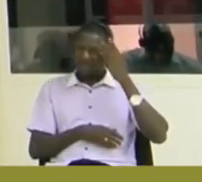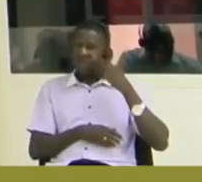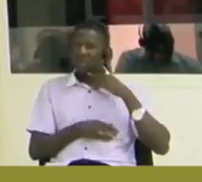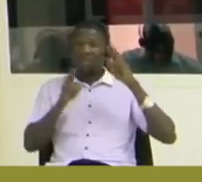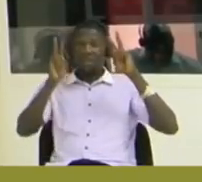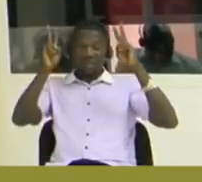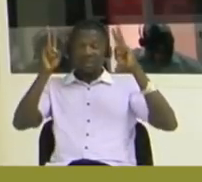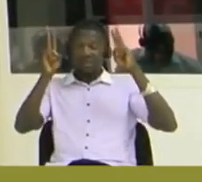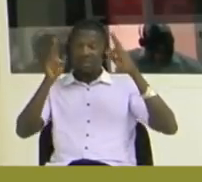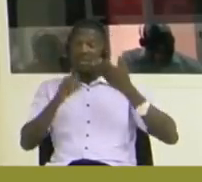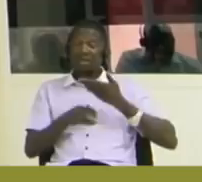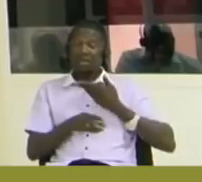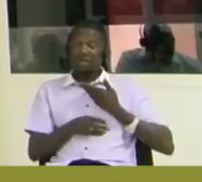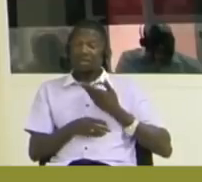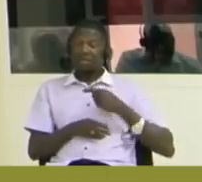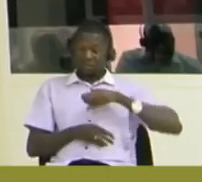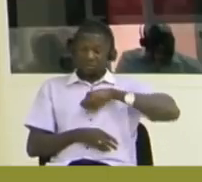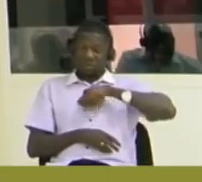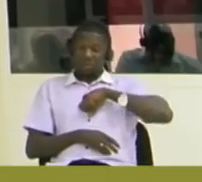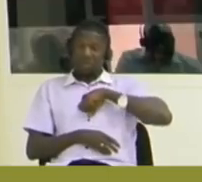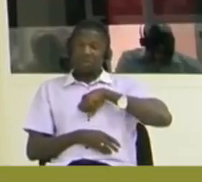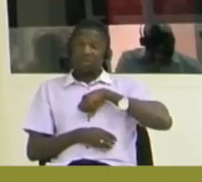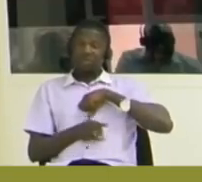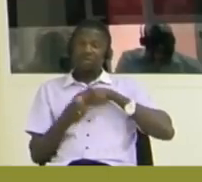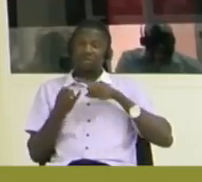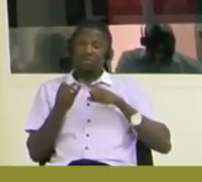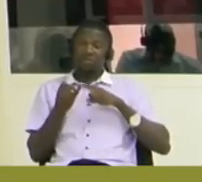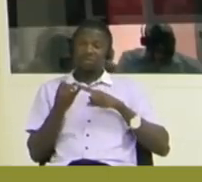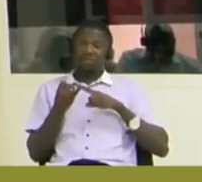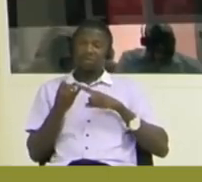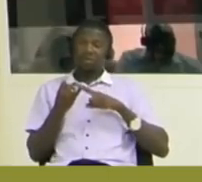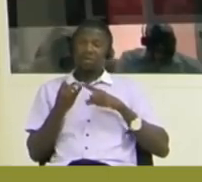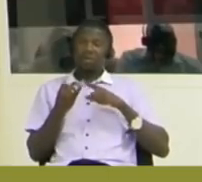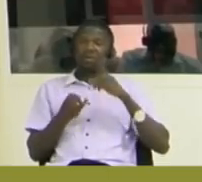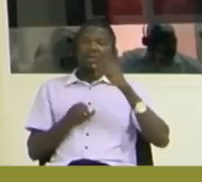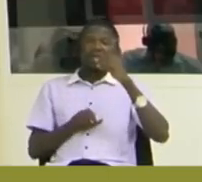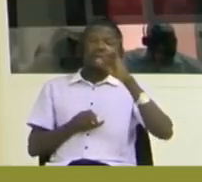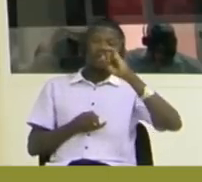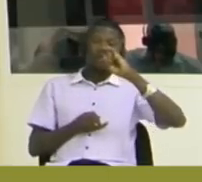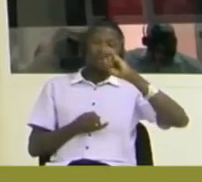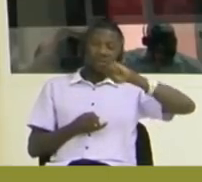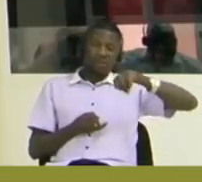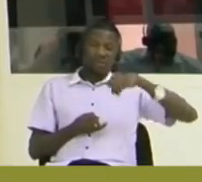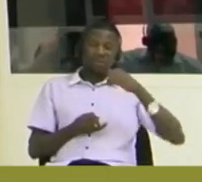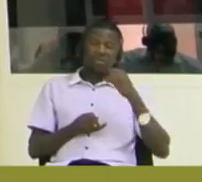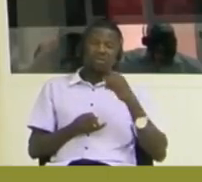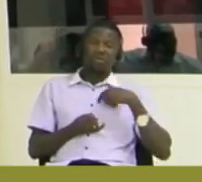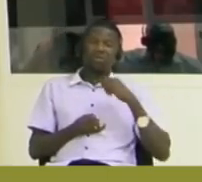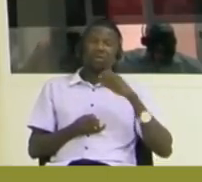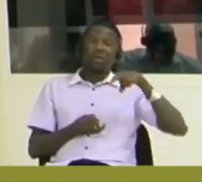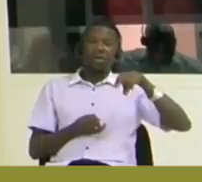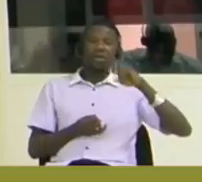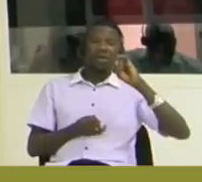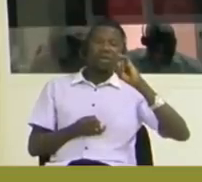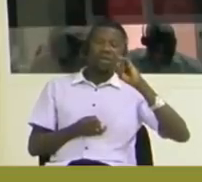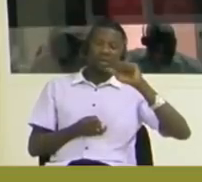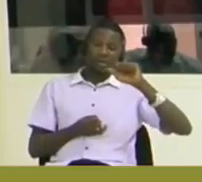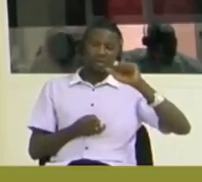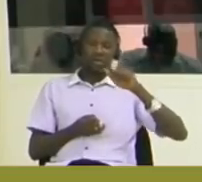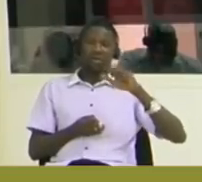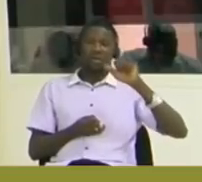Jammeh had, in fact it was myself, there was the former DG of NIA Sambaba, and there